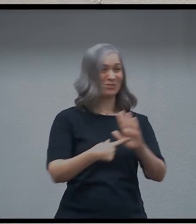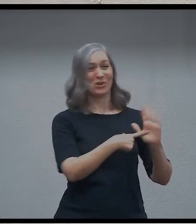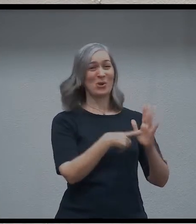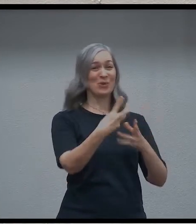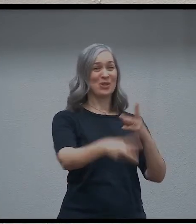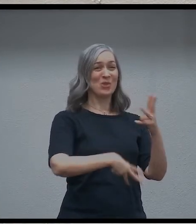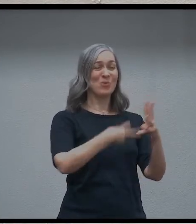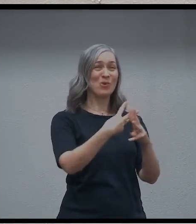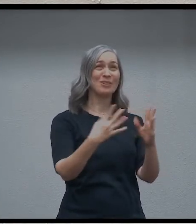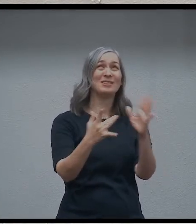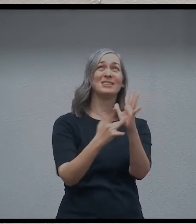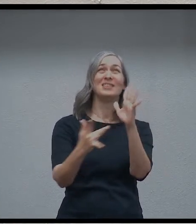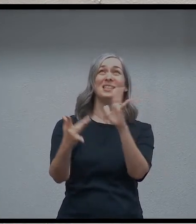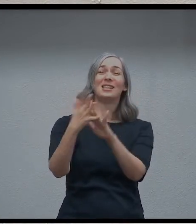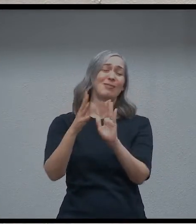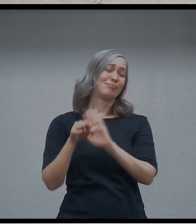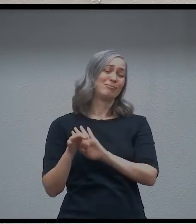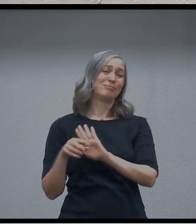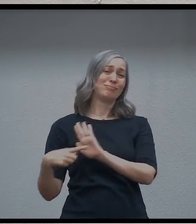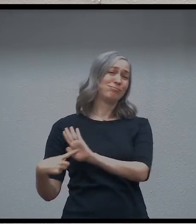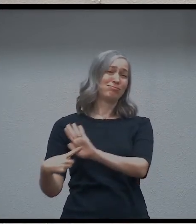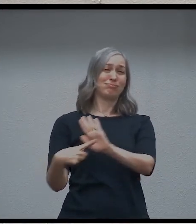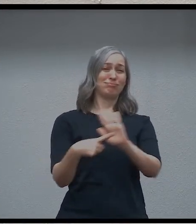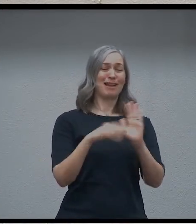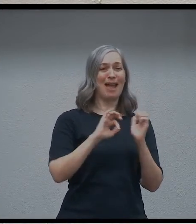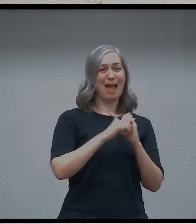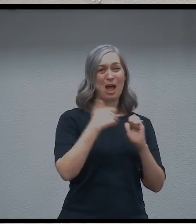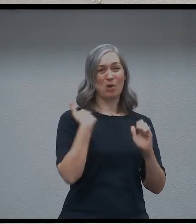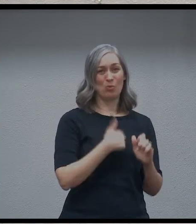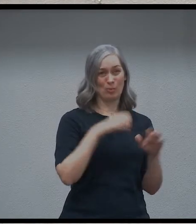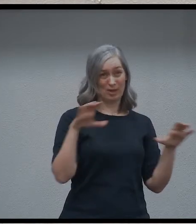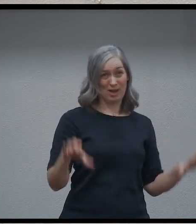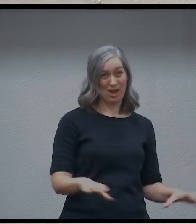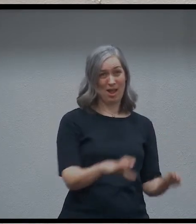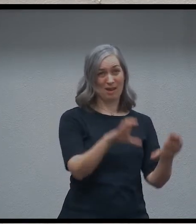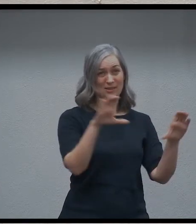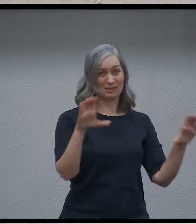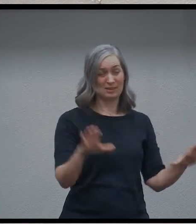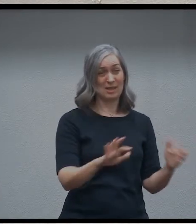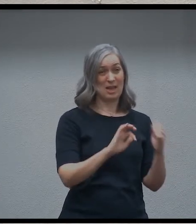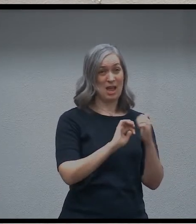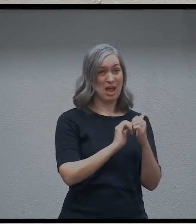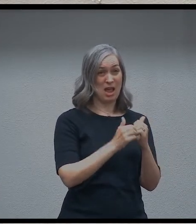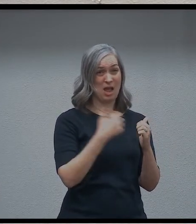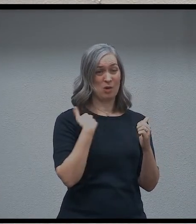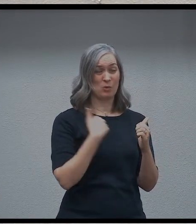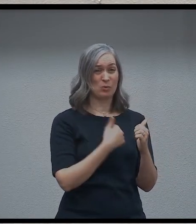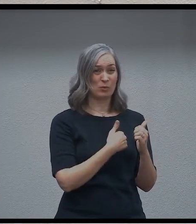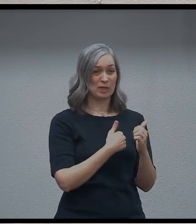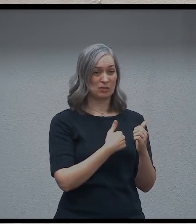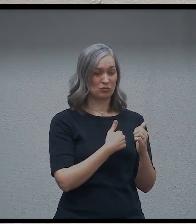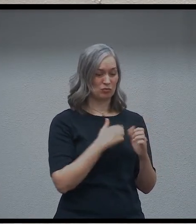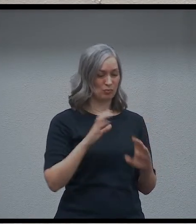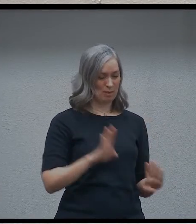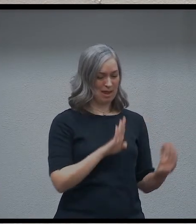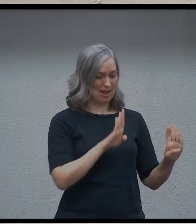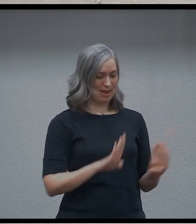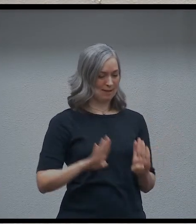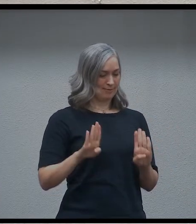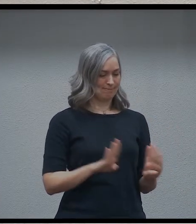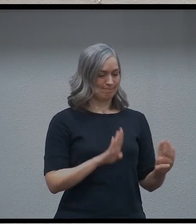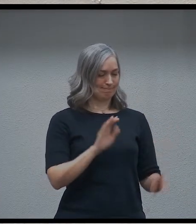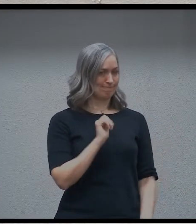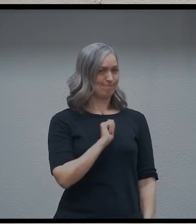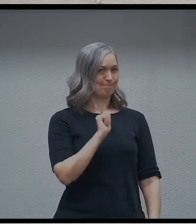world Jesus and just how we act and the way we portray ourselves.